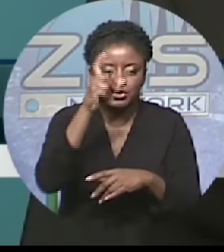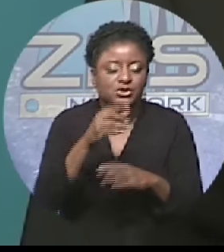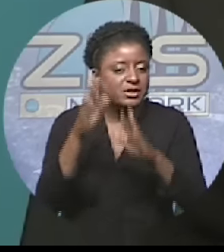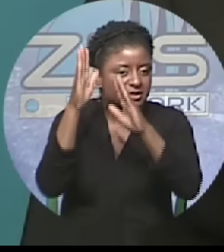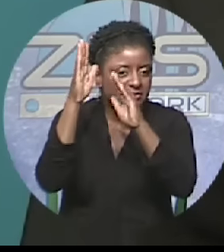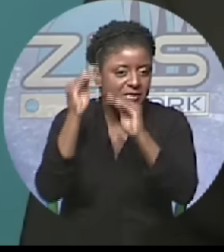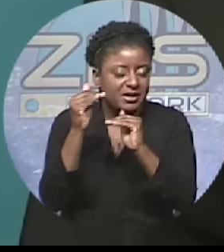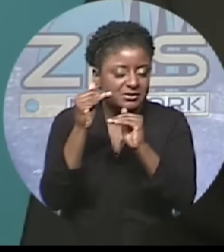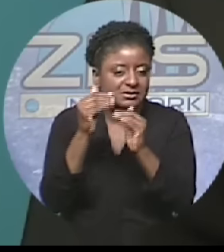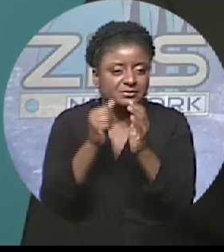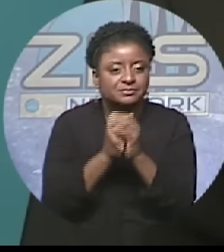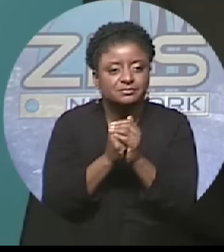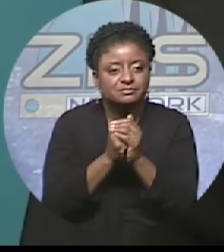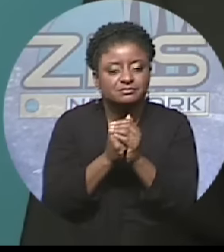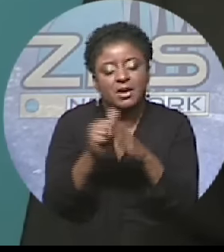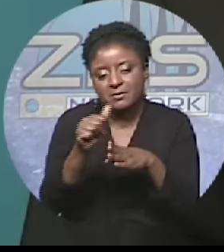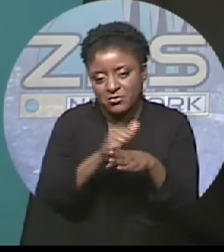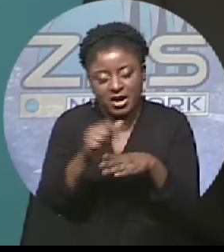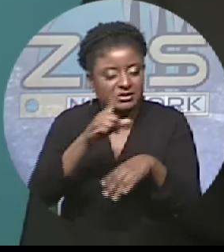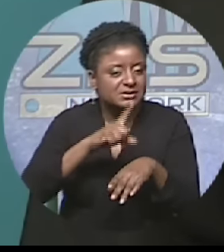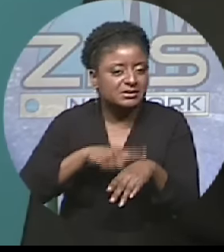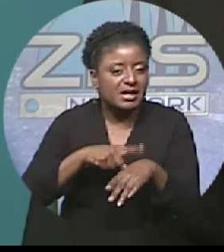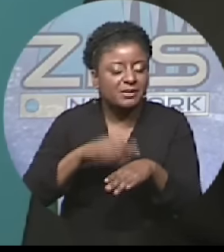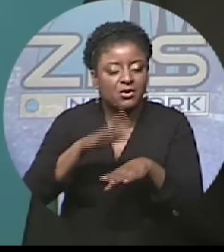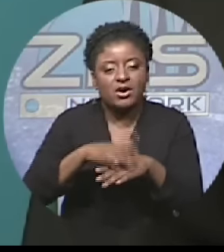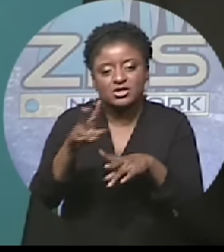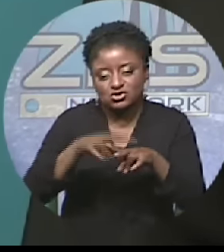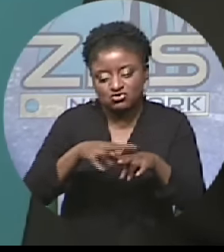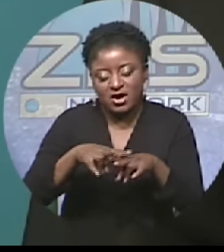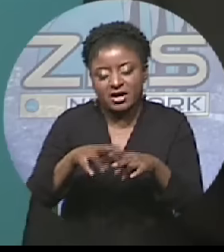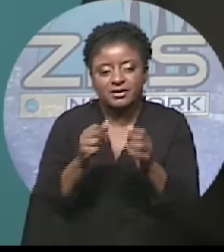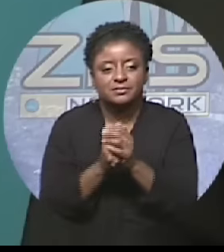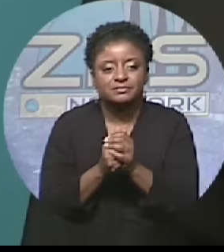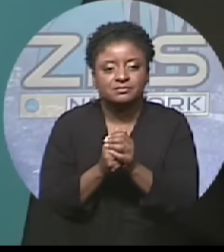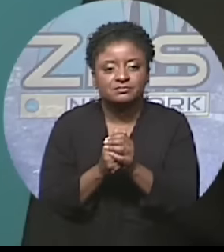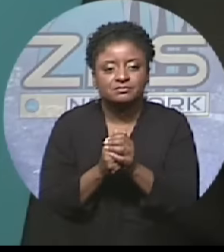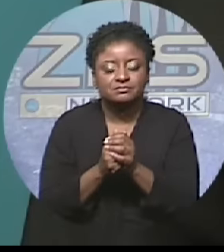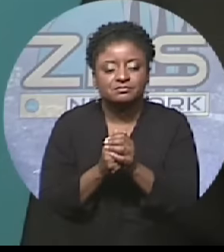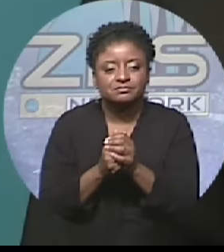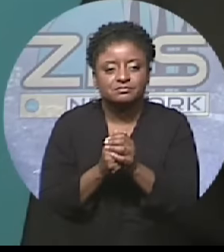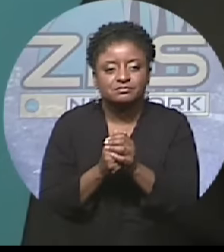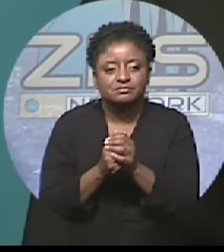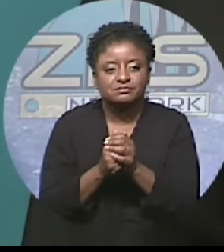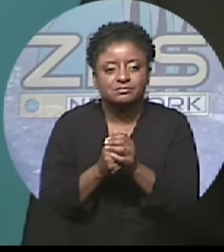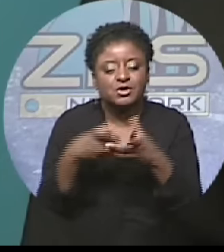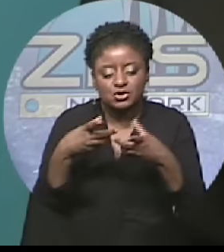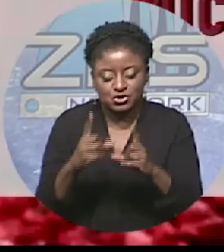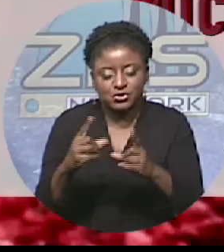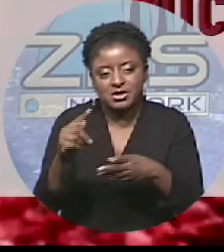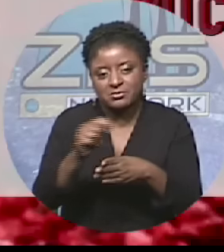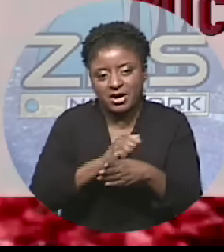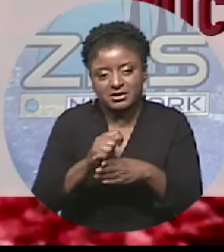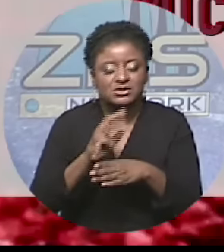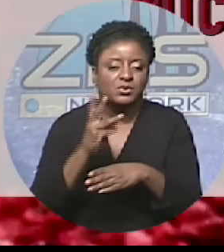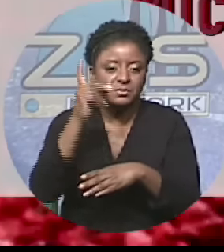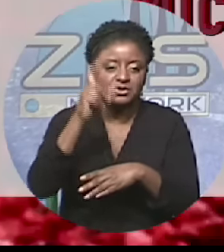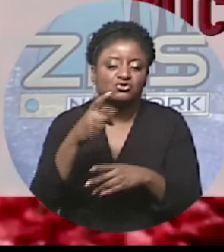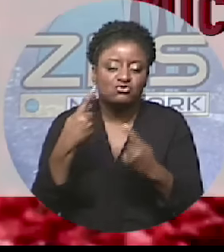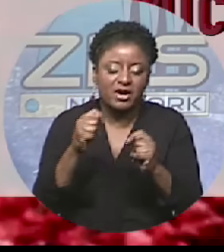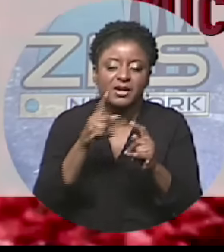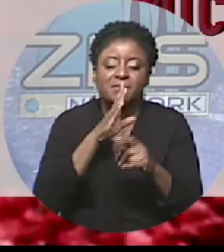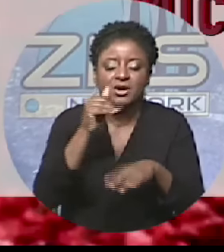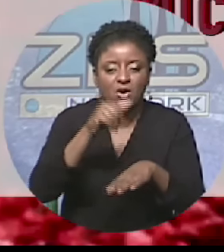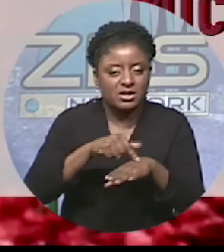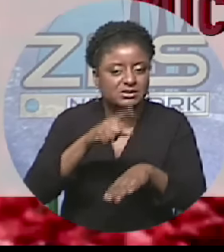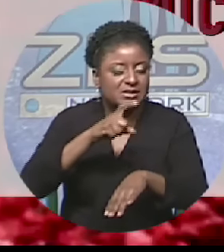expect a practice time on the track, and during that practice time we'd have to try our best to be on time to